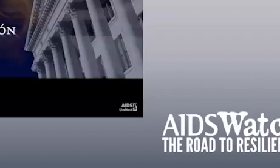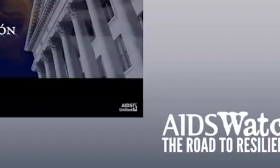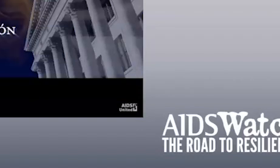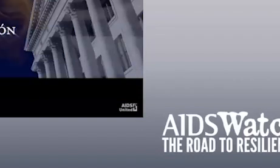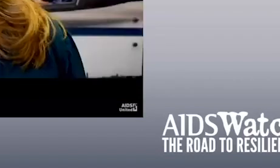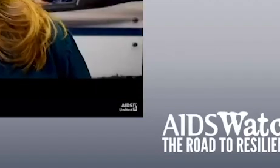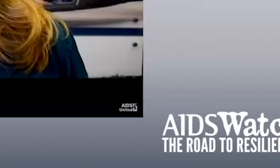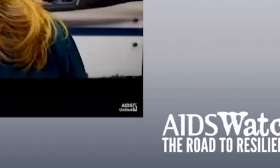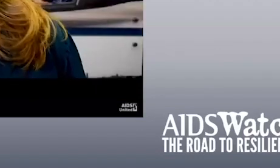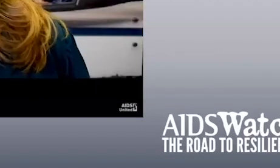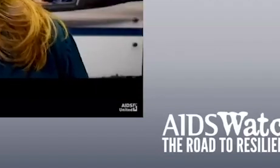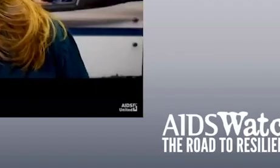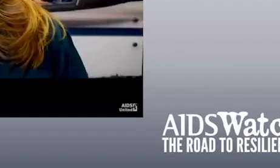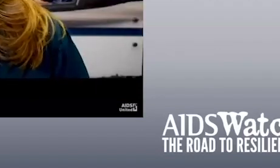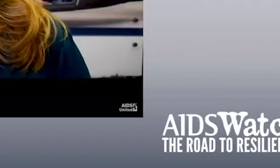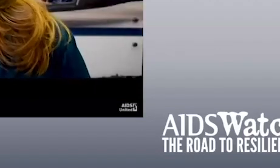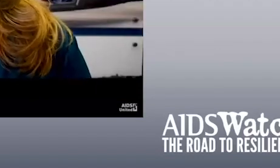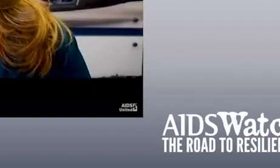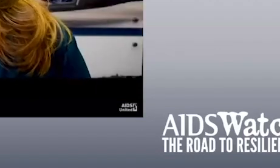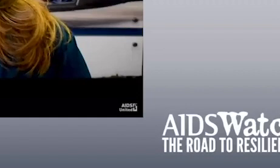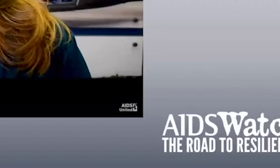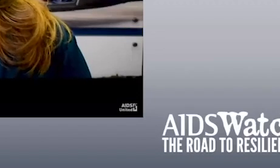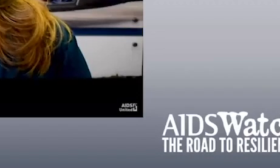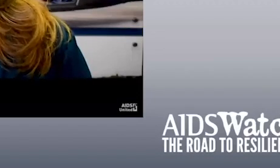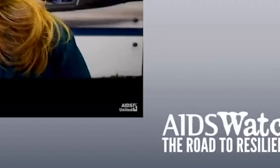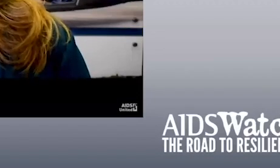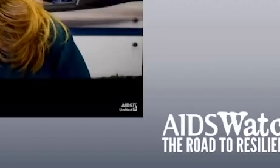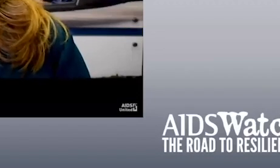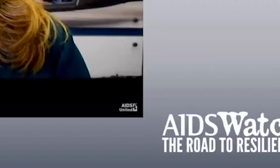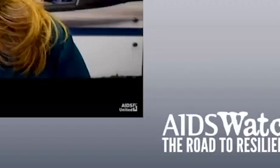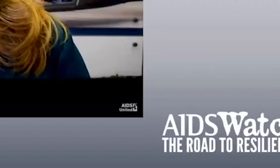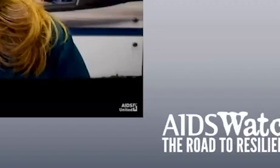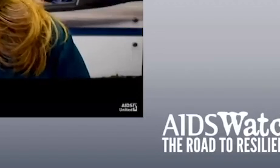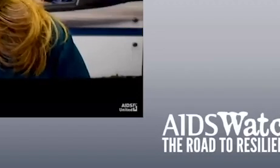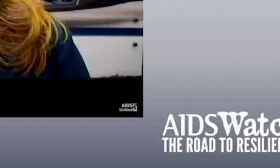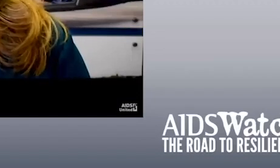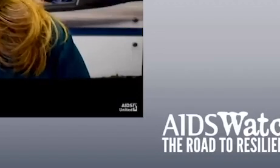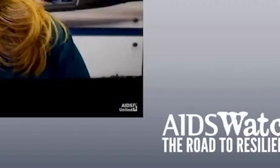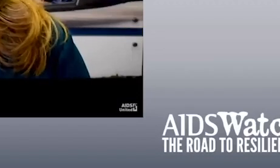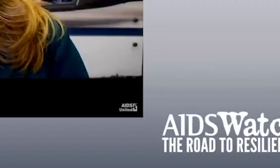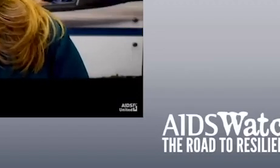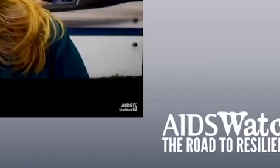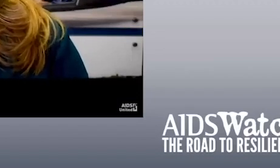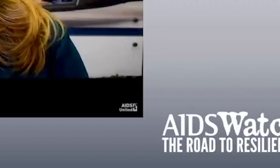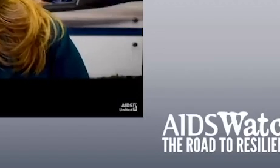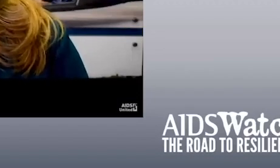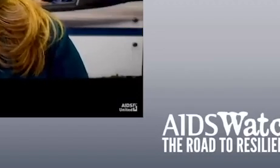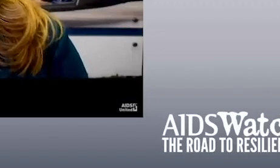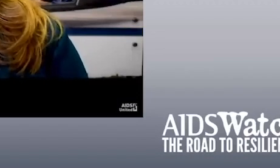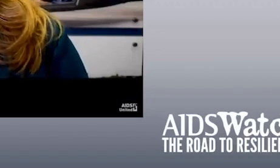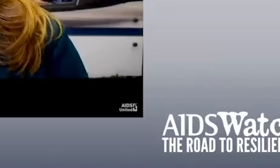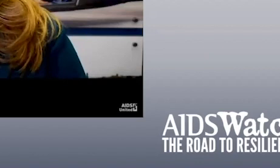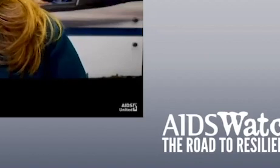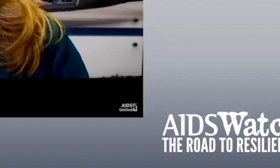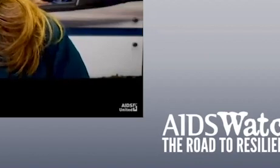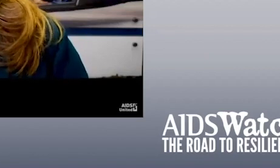I'm Jennifer Gonzalez, and I represent the people of Puerto Rico in Congress. I want to say thank you to AIDS United, to the Treatment